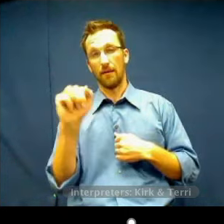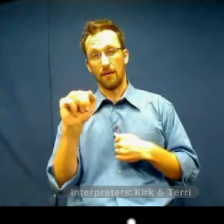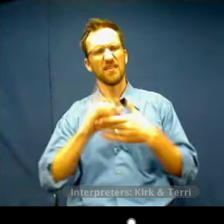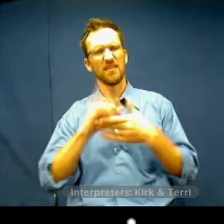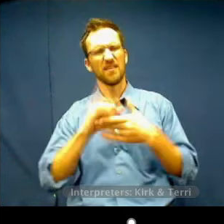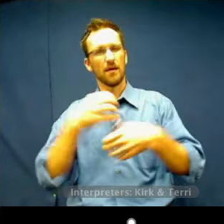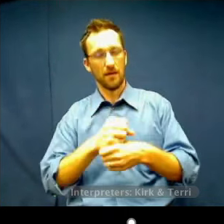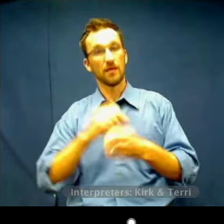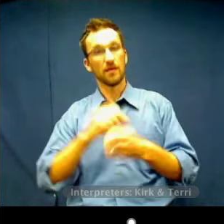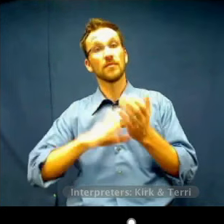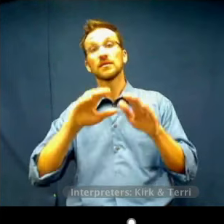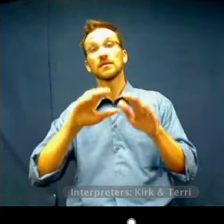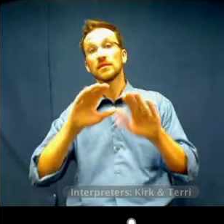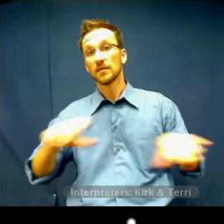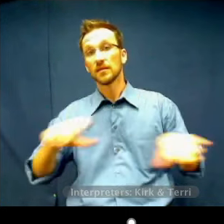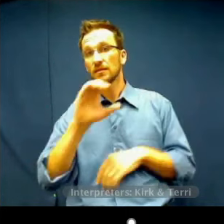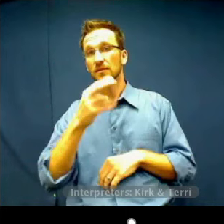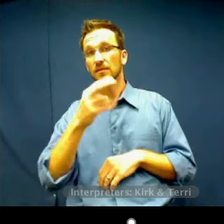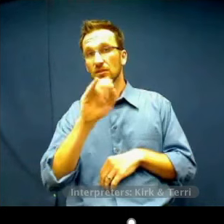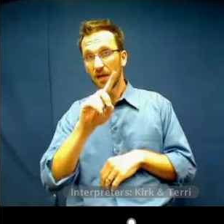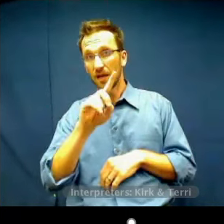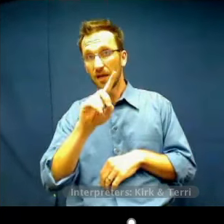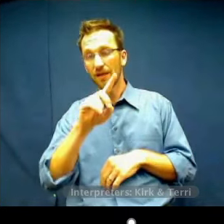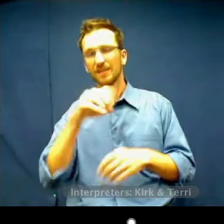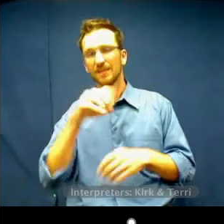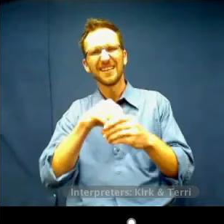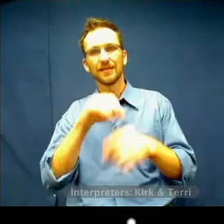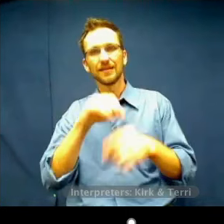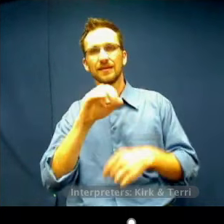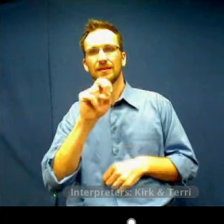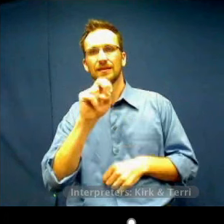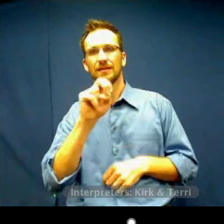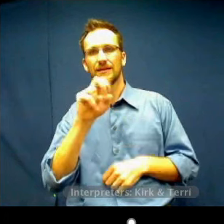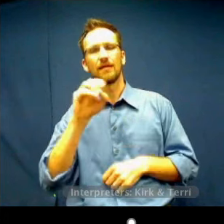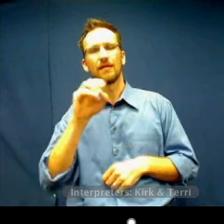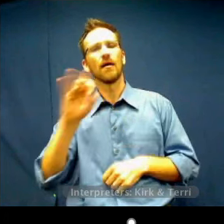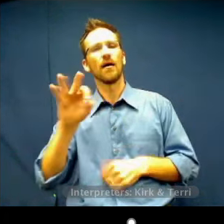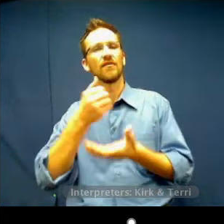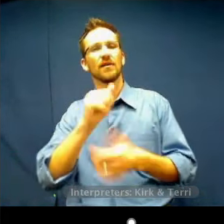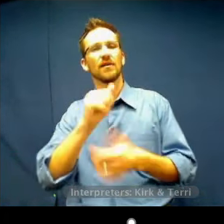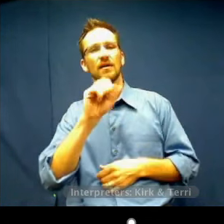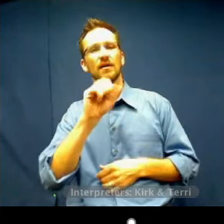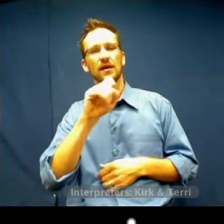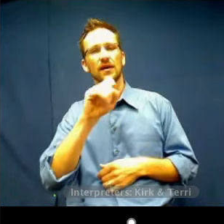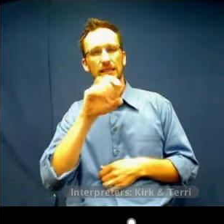of Assistance. And in Virginia, another place I interpret, we have CHINS,